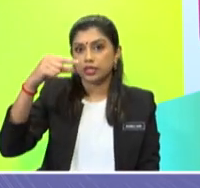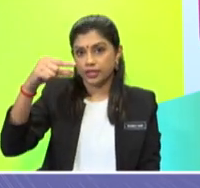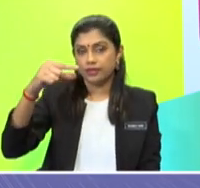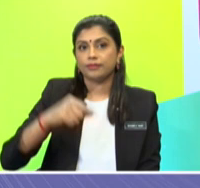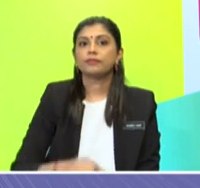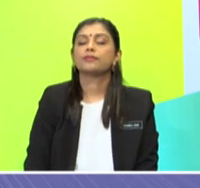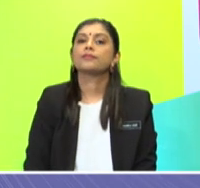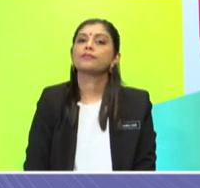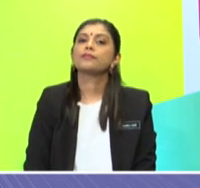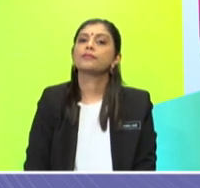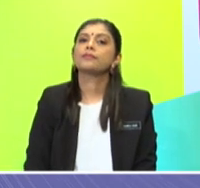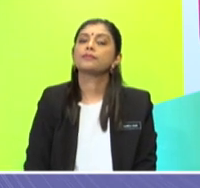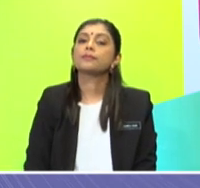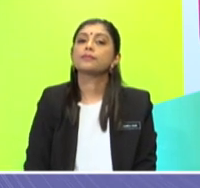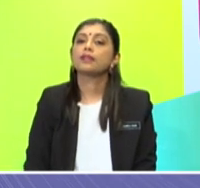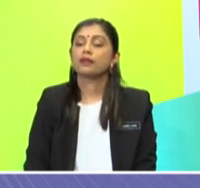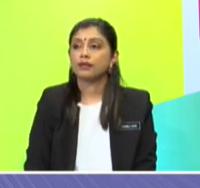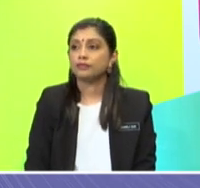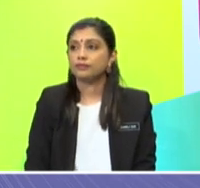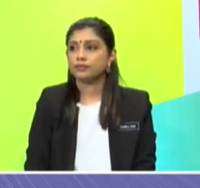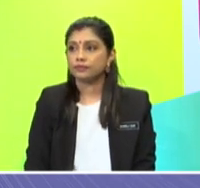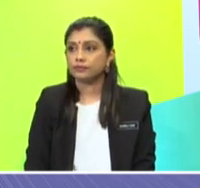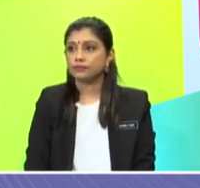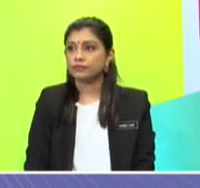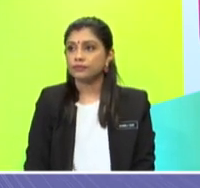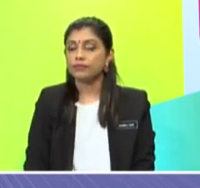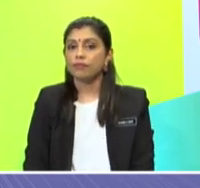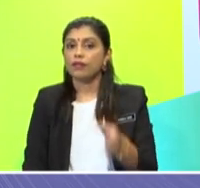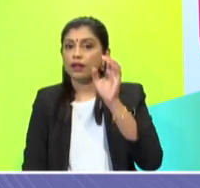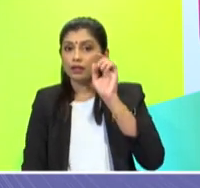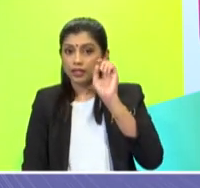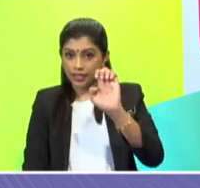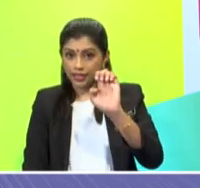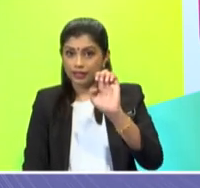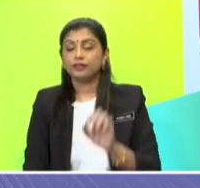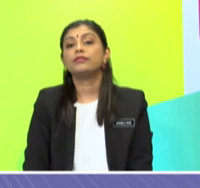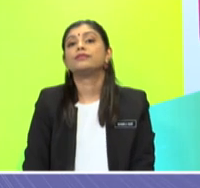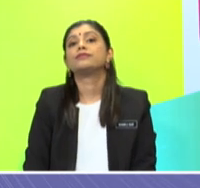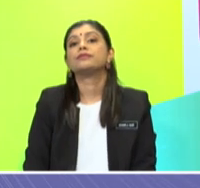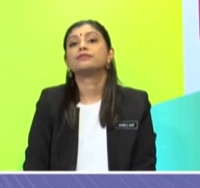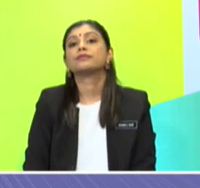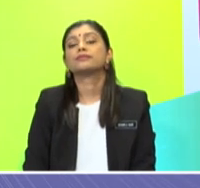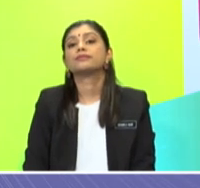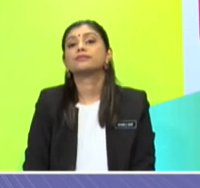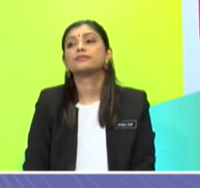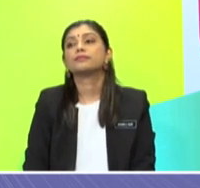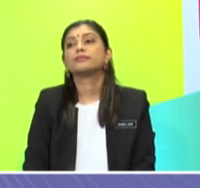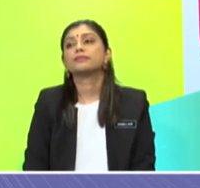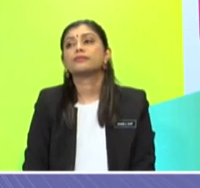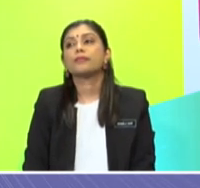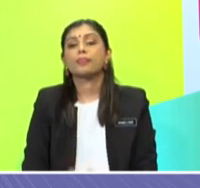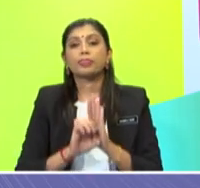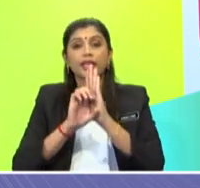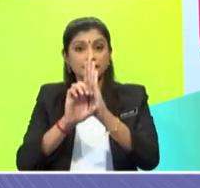So what is the second sentence? The second sentence will be E. The first E stands for